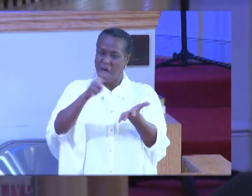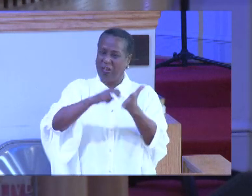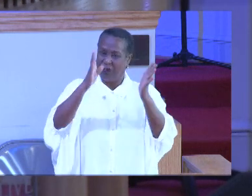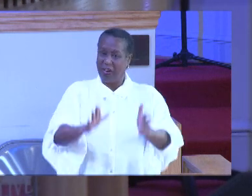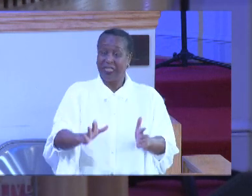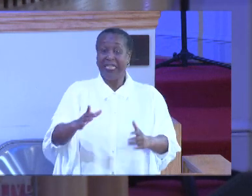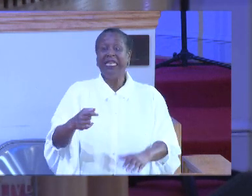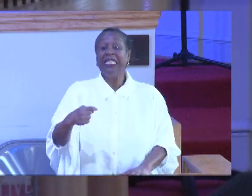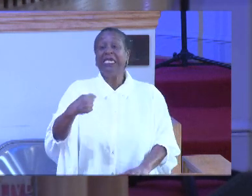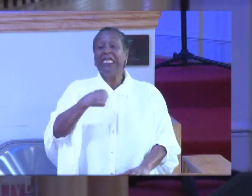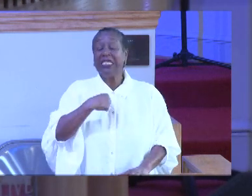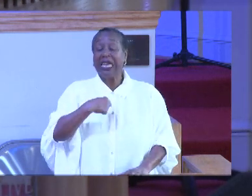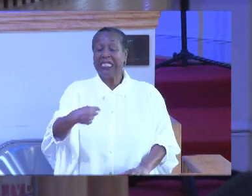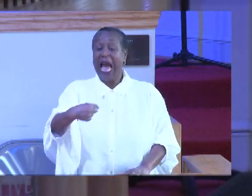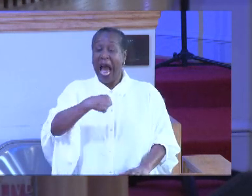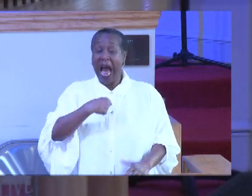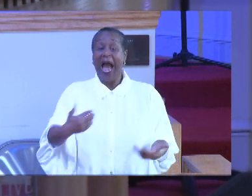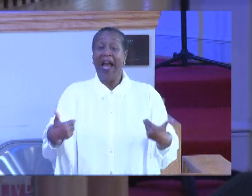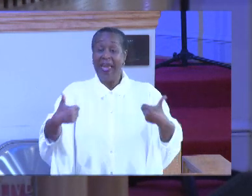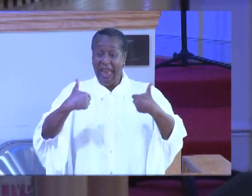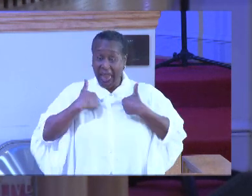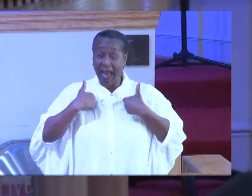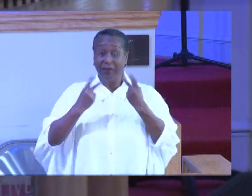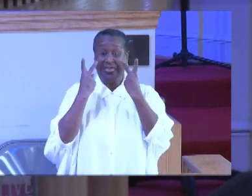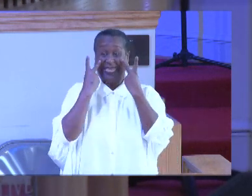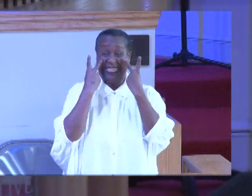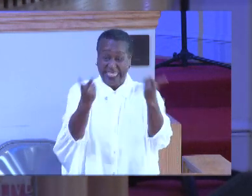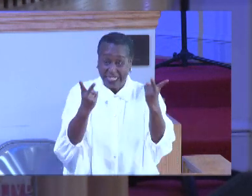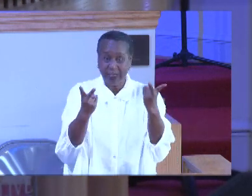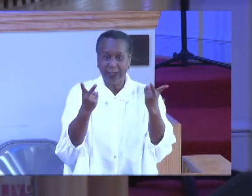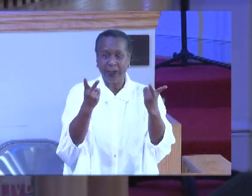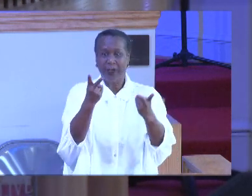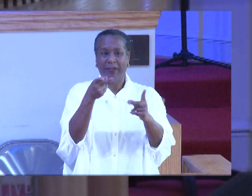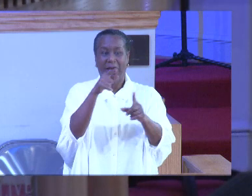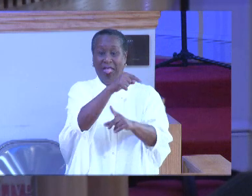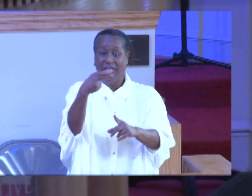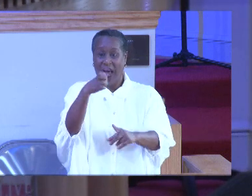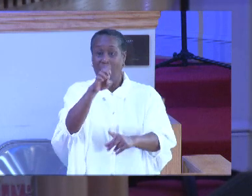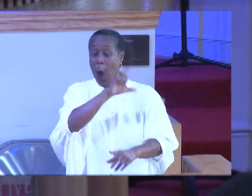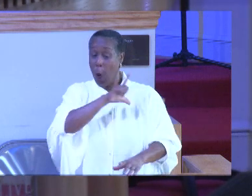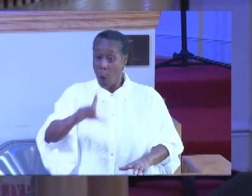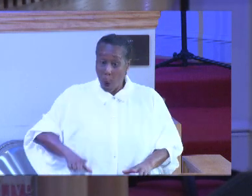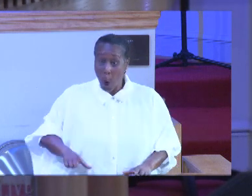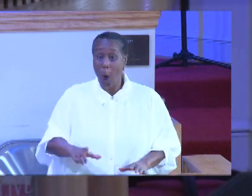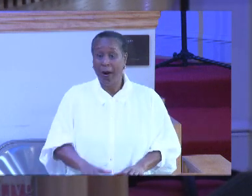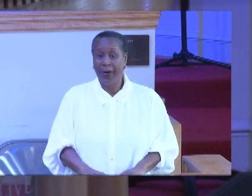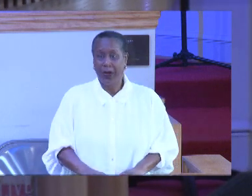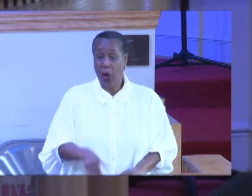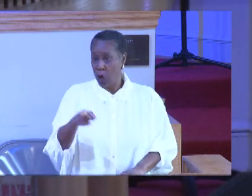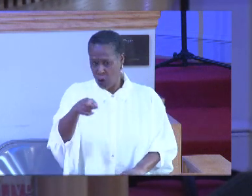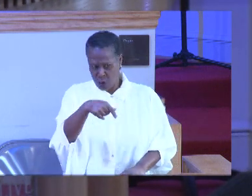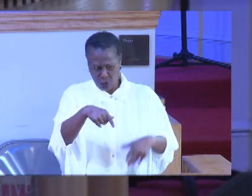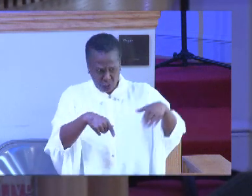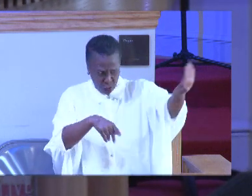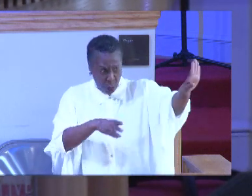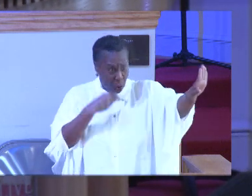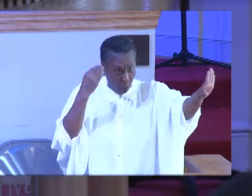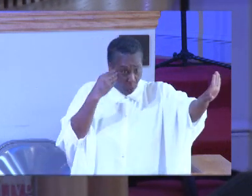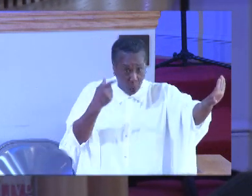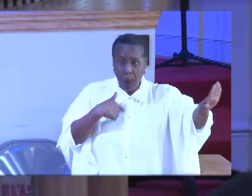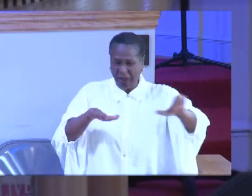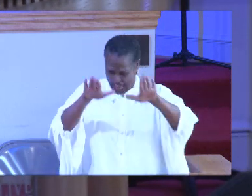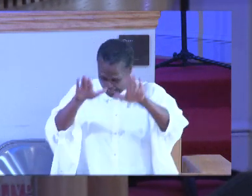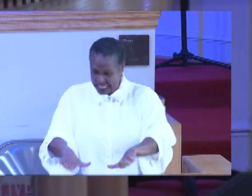I have seen the Lord. You jokers went home, but I stayed around long